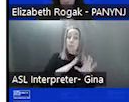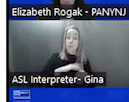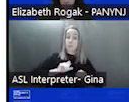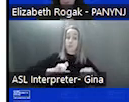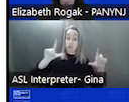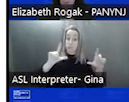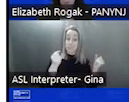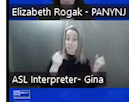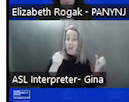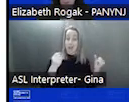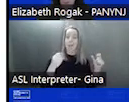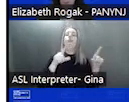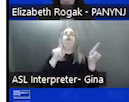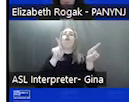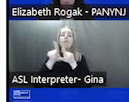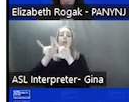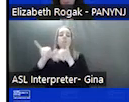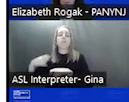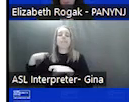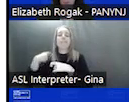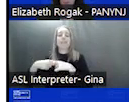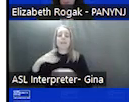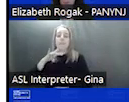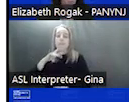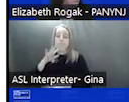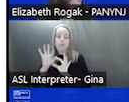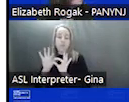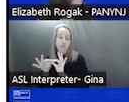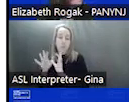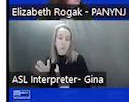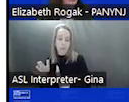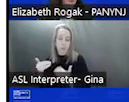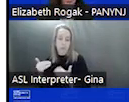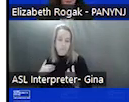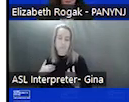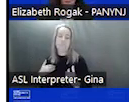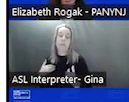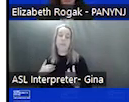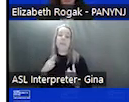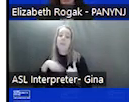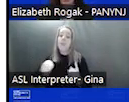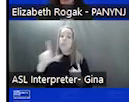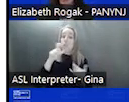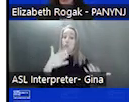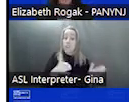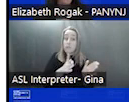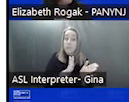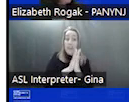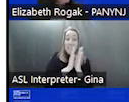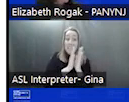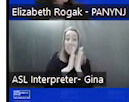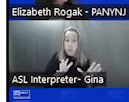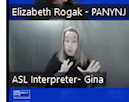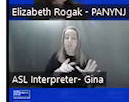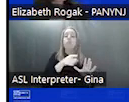Spanish language simultaneous interpretation. For those of you who have requested language interpretation, the interpreter will advise you